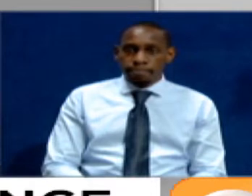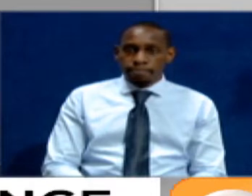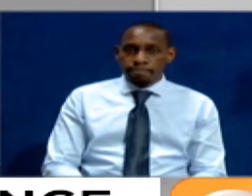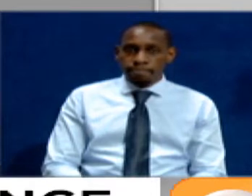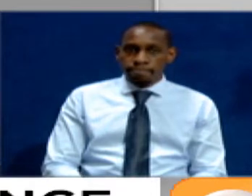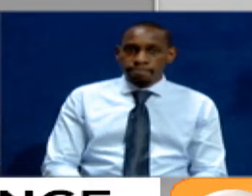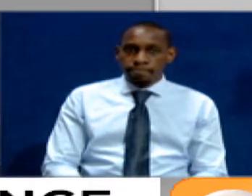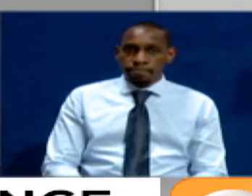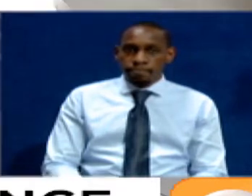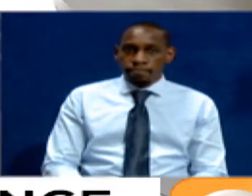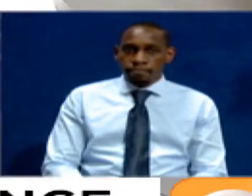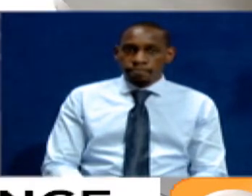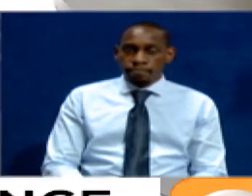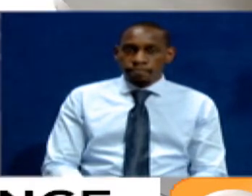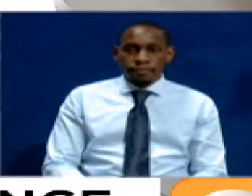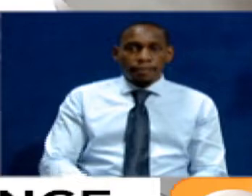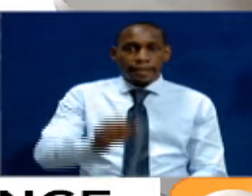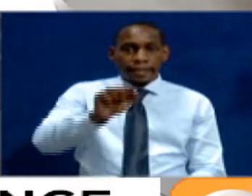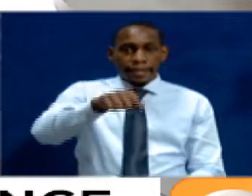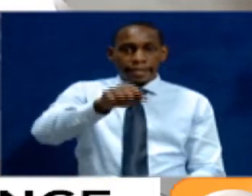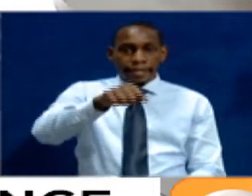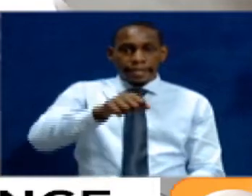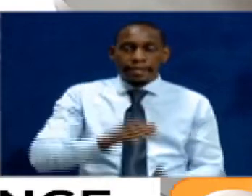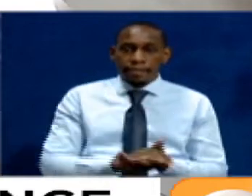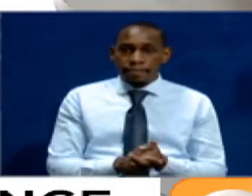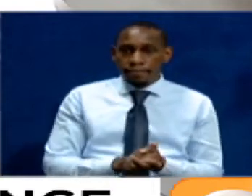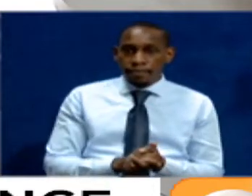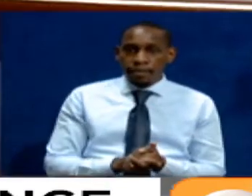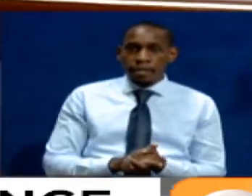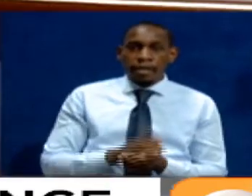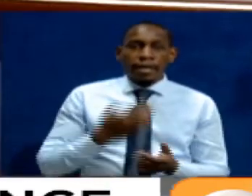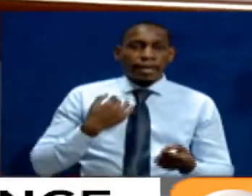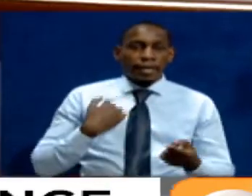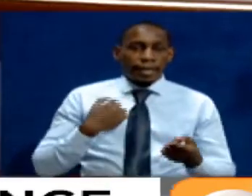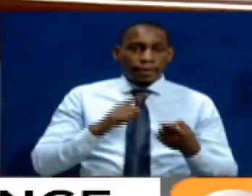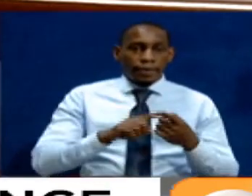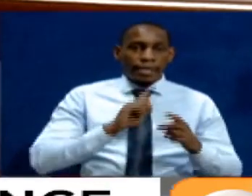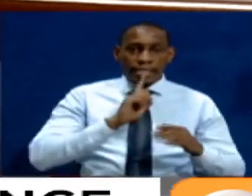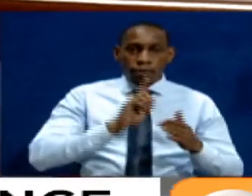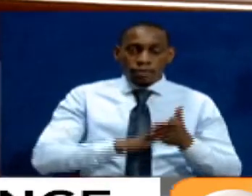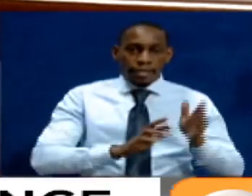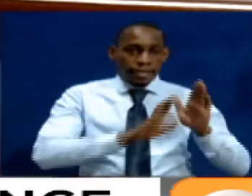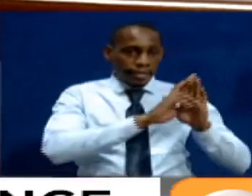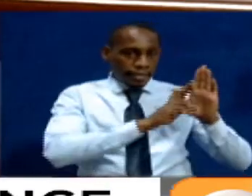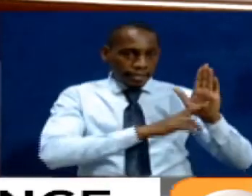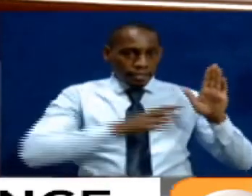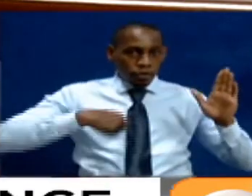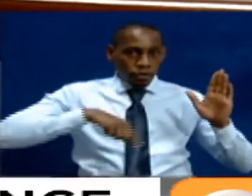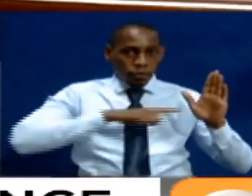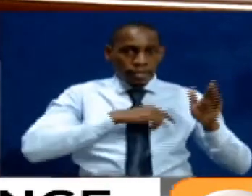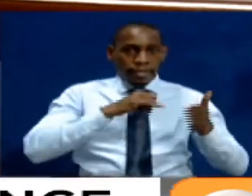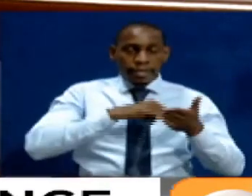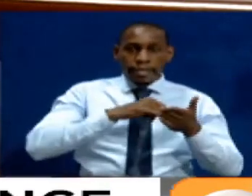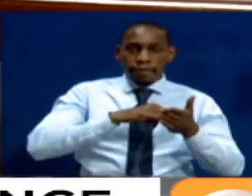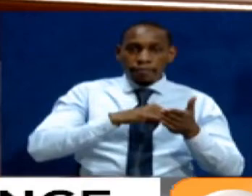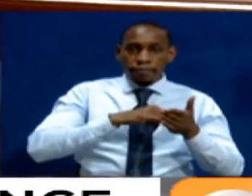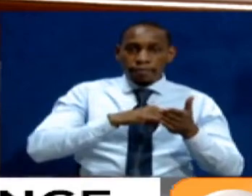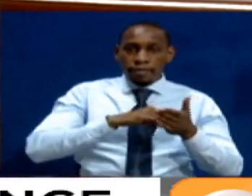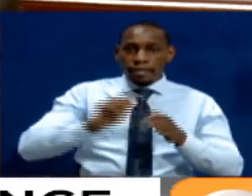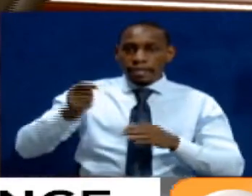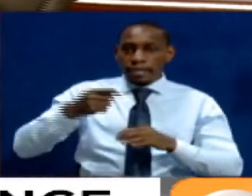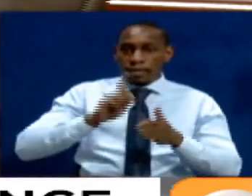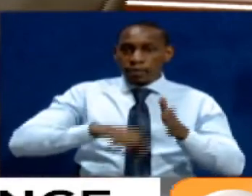eliciting immunity? Yes, let me start by saying first our guidelines in terms of what the